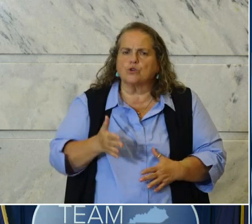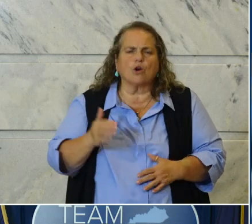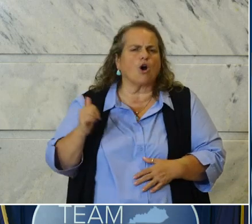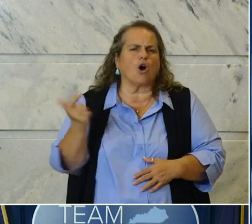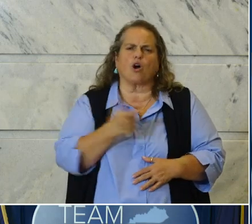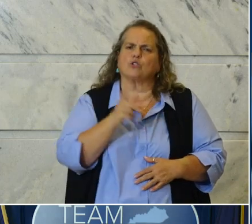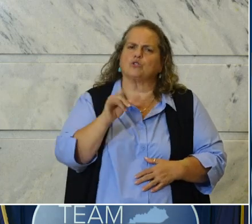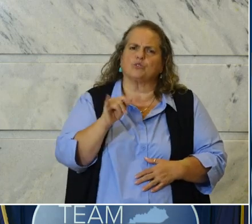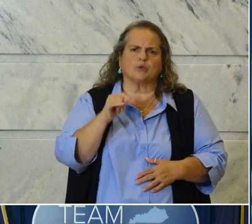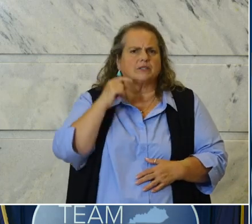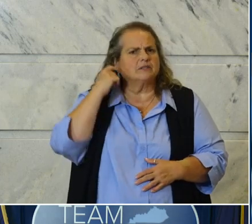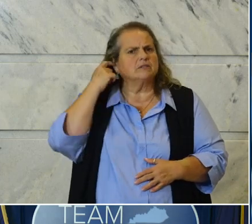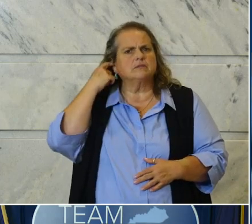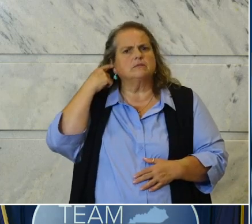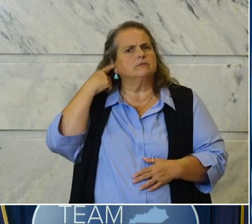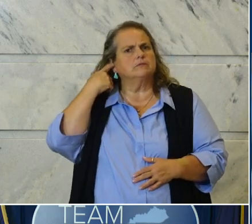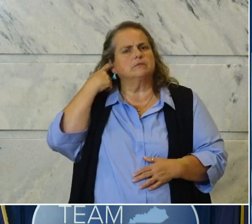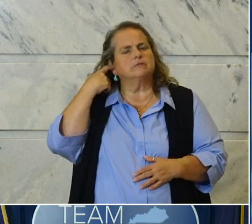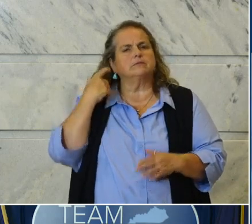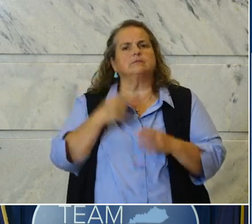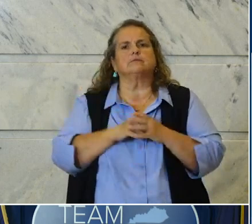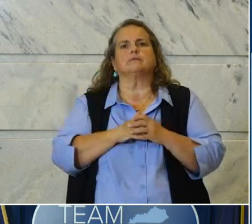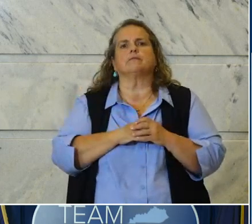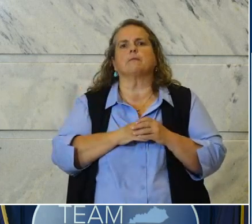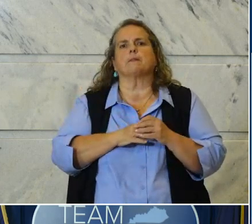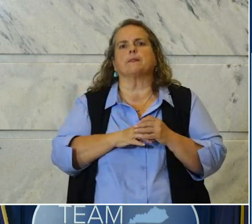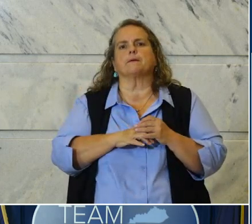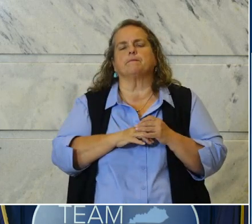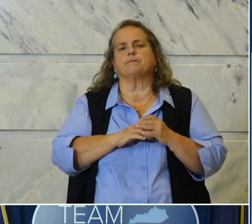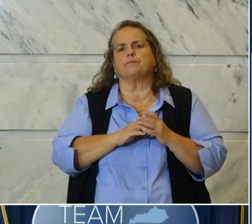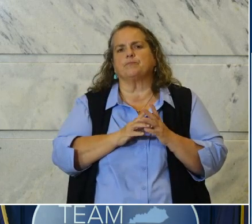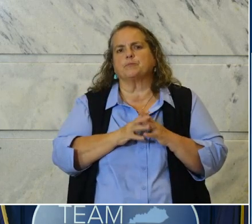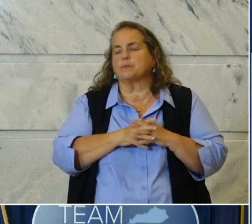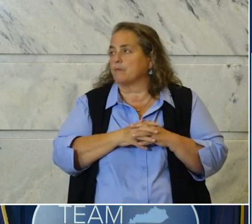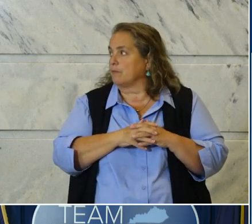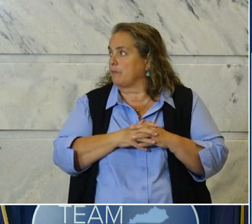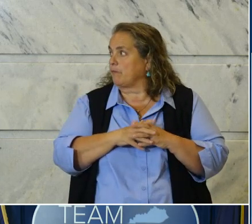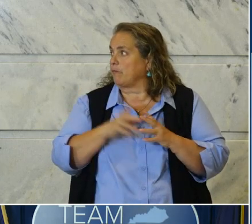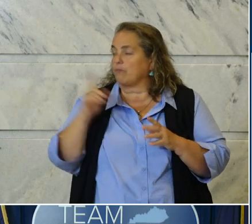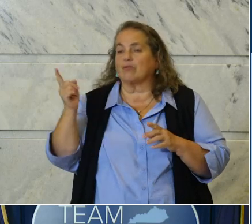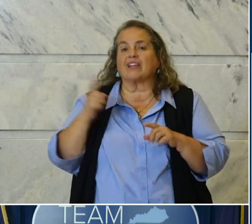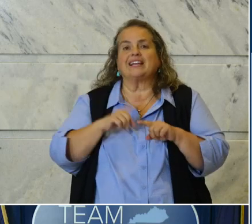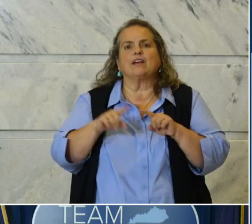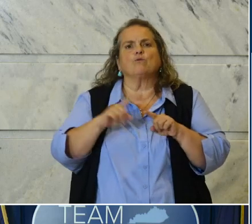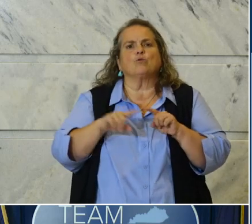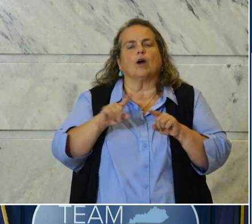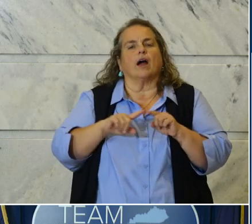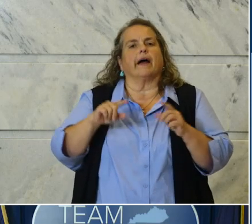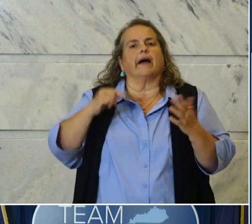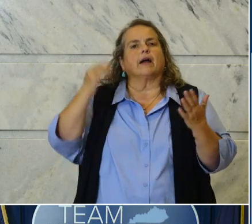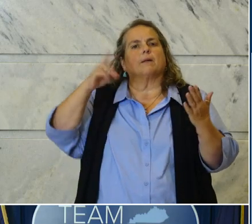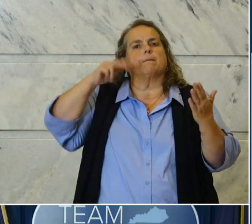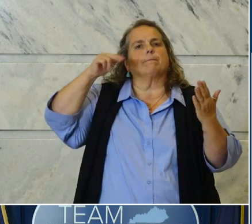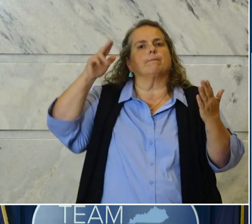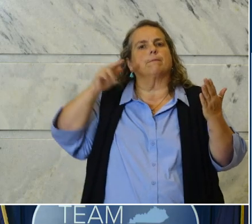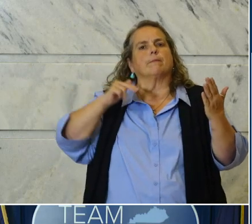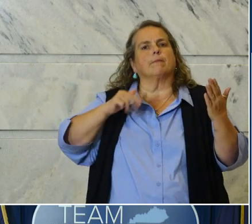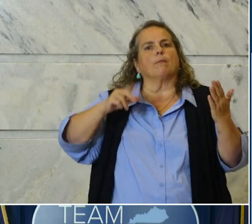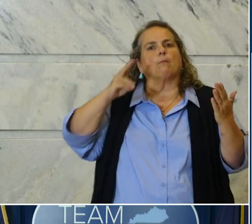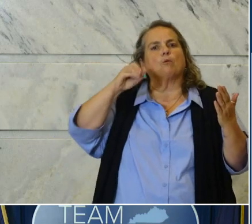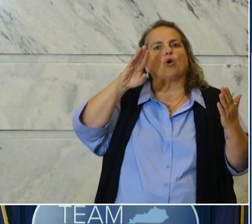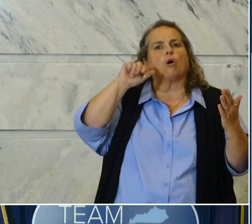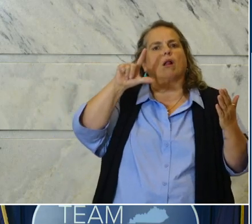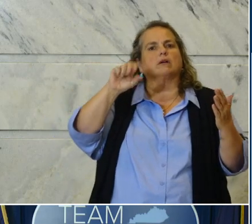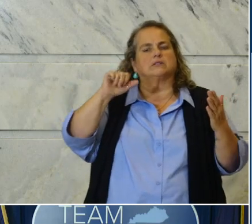do it. All right, these are murals popping up all around